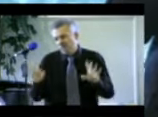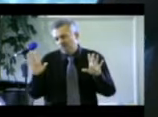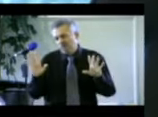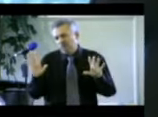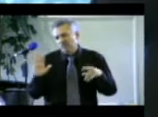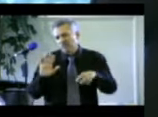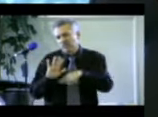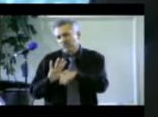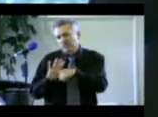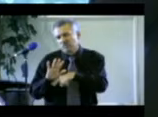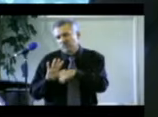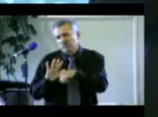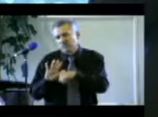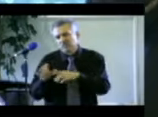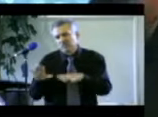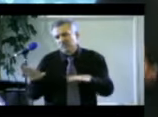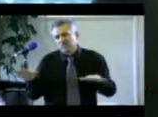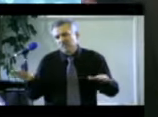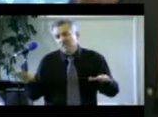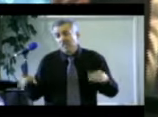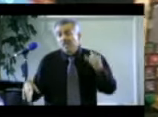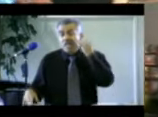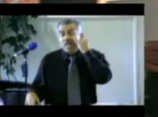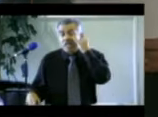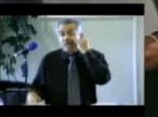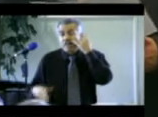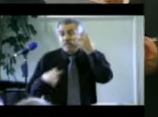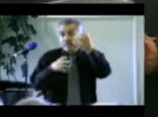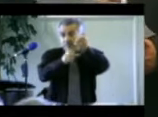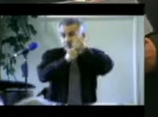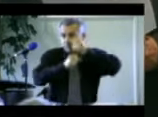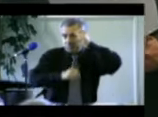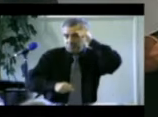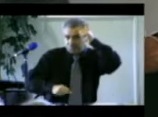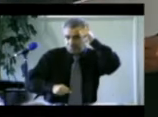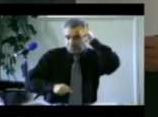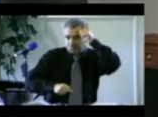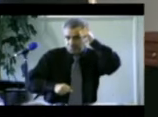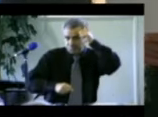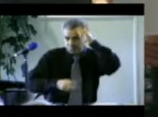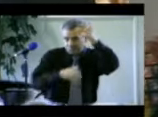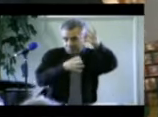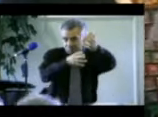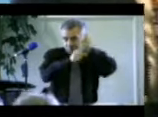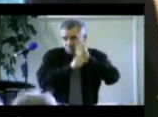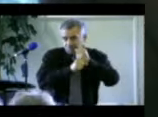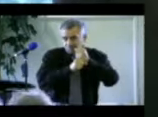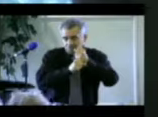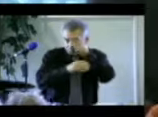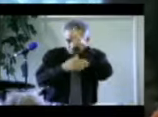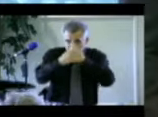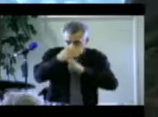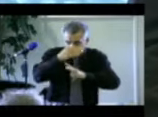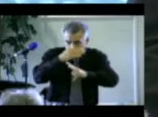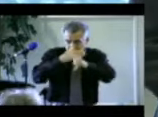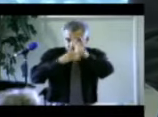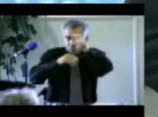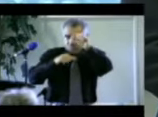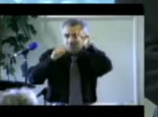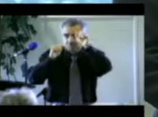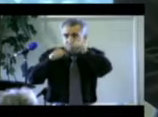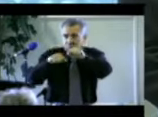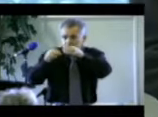love. If I have the gift of prophecy, if I'm the smartest guy in the room and can fathom all mysteries